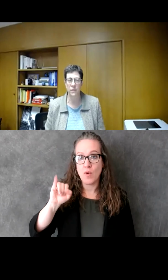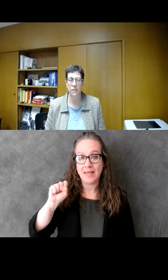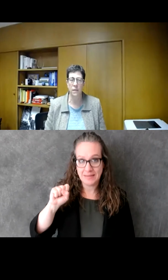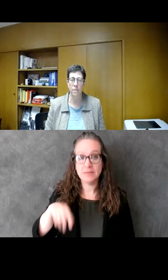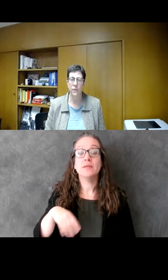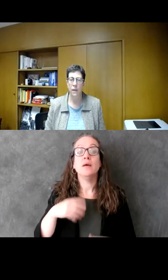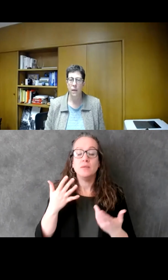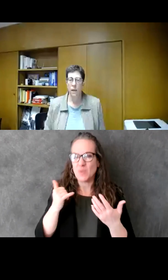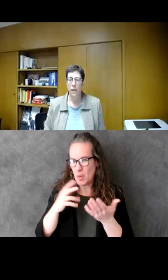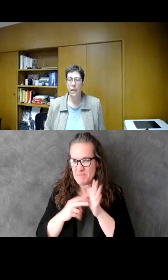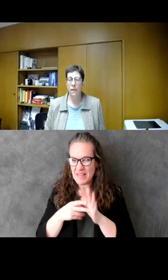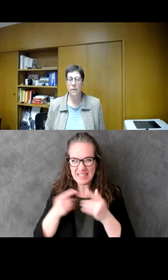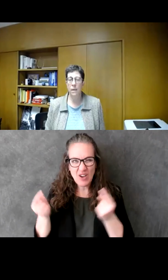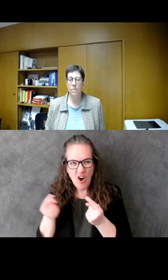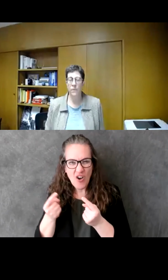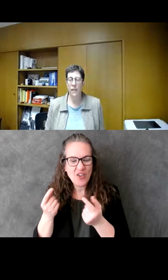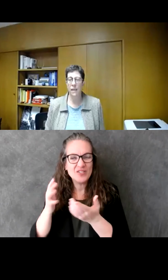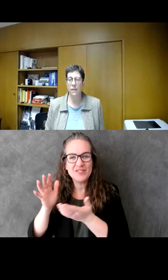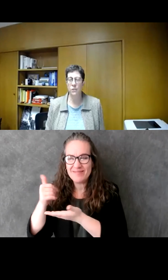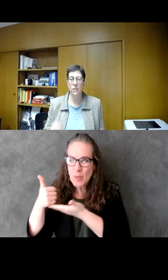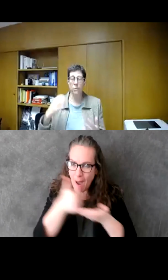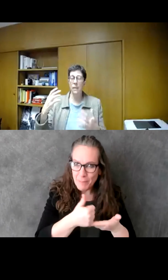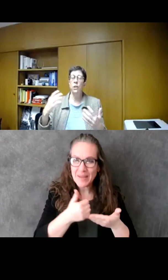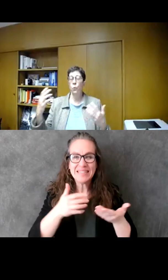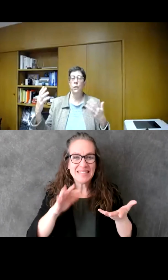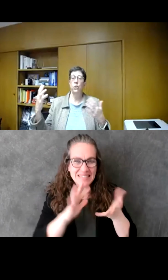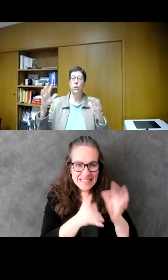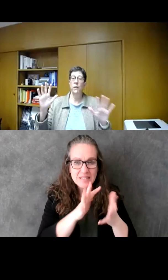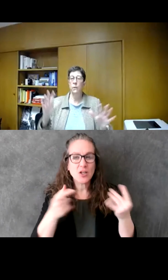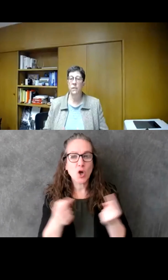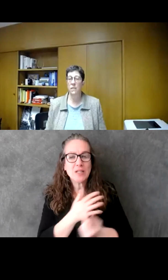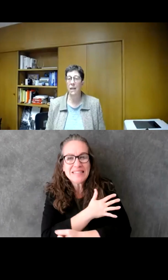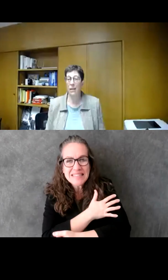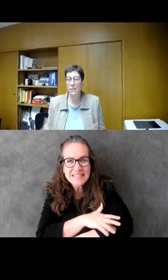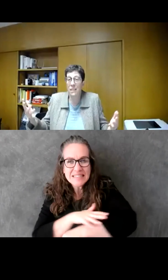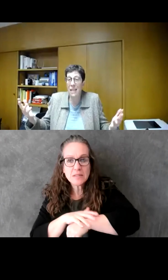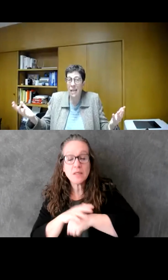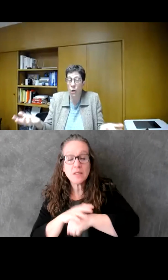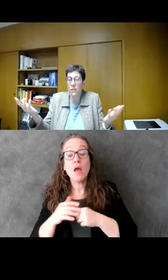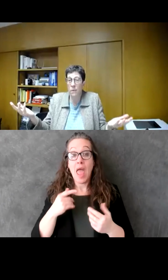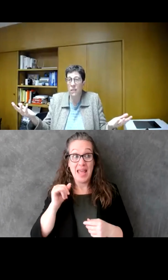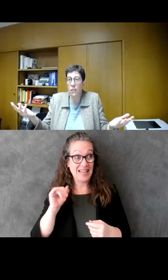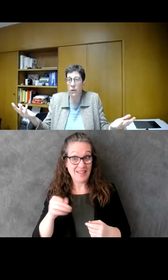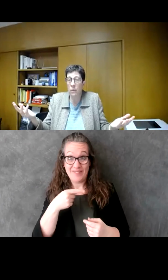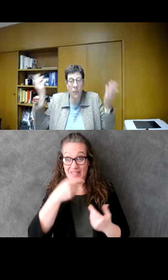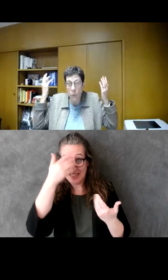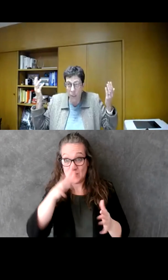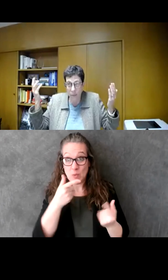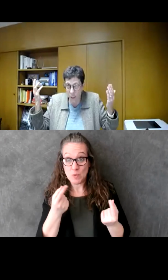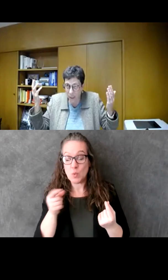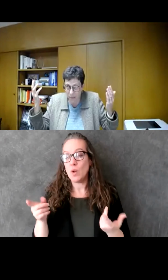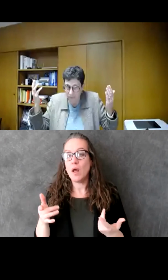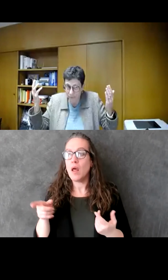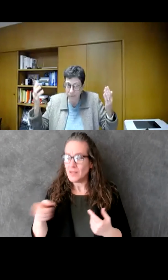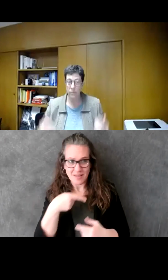her to assist him. And she doesn't really know what to do when he resists care. Like she says, I know he smells like urine, but he wouldn't